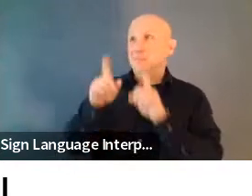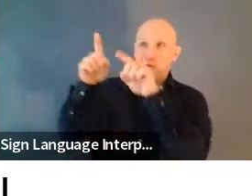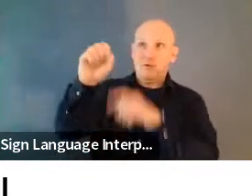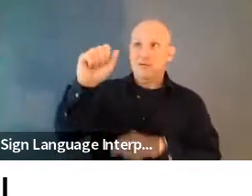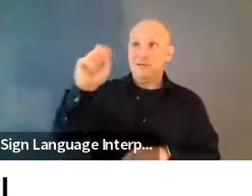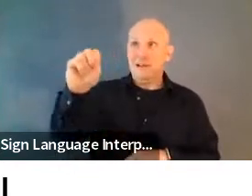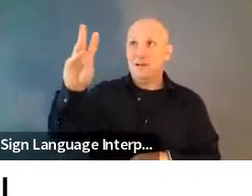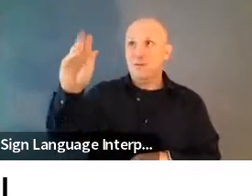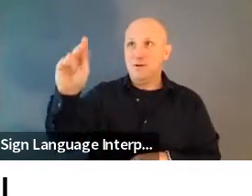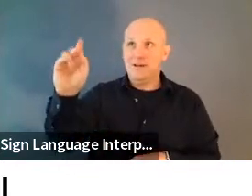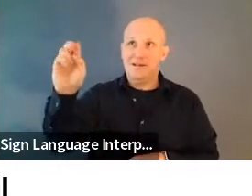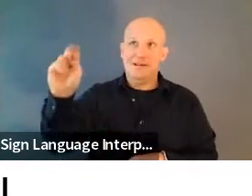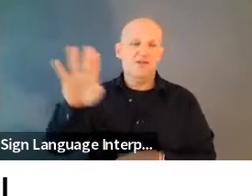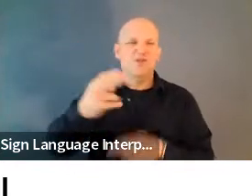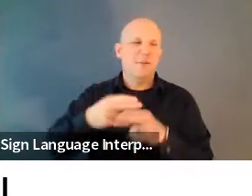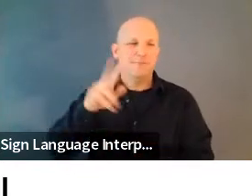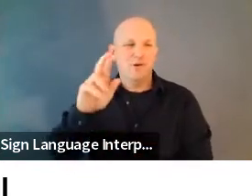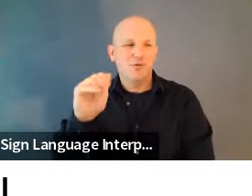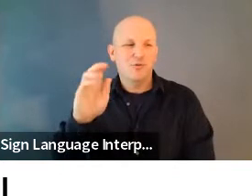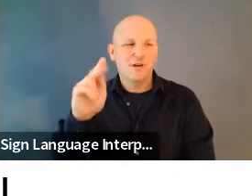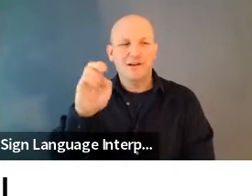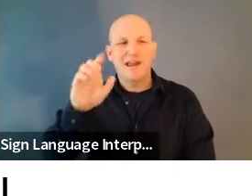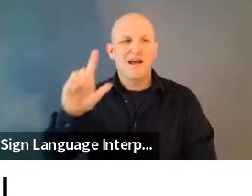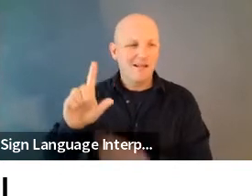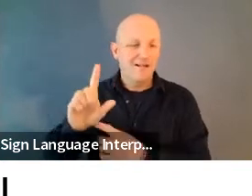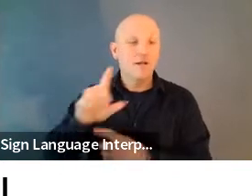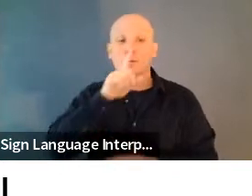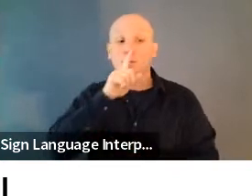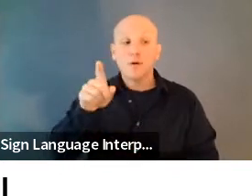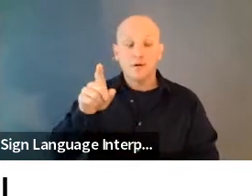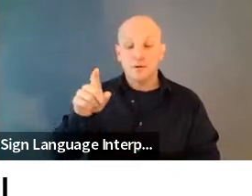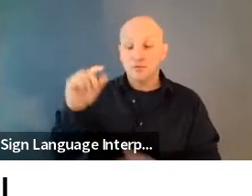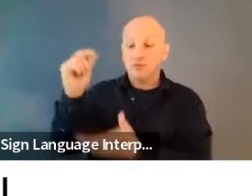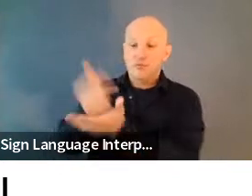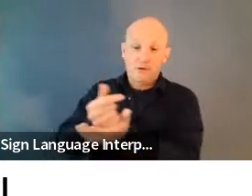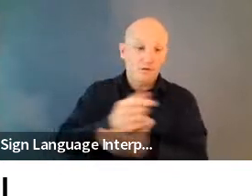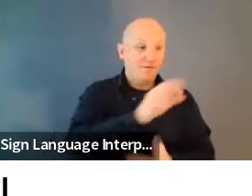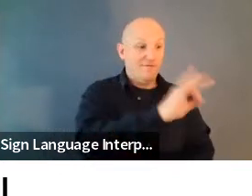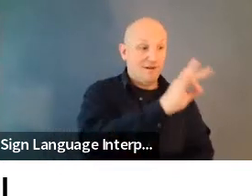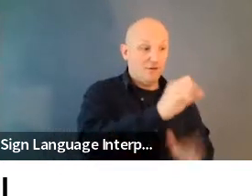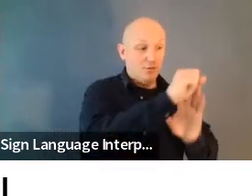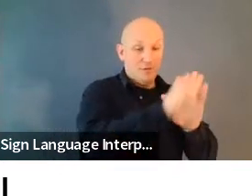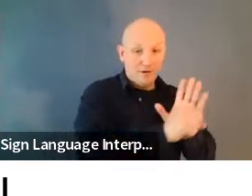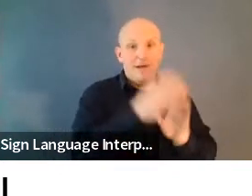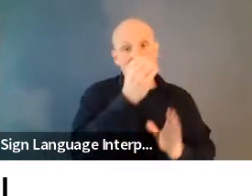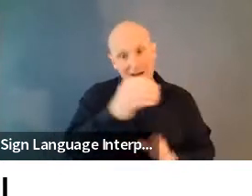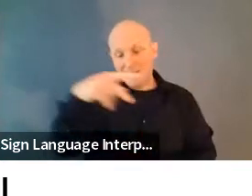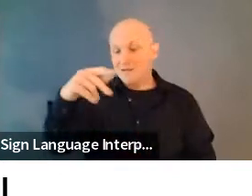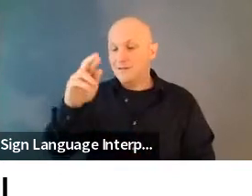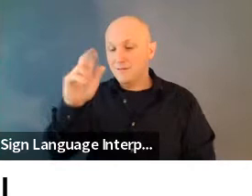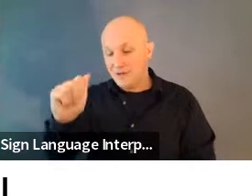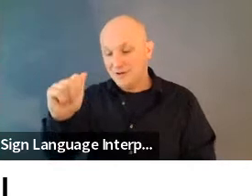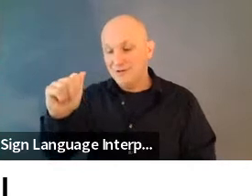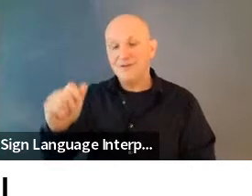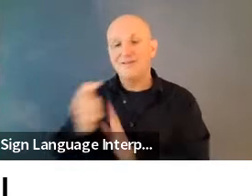Raquel, she graduated from Fresno State and the paralegal program at the same time in 2020